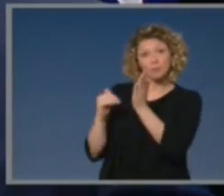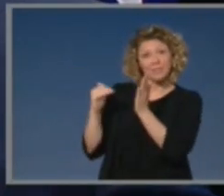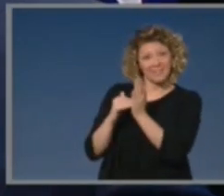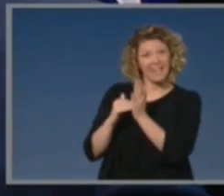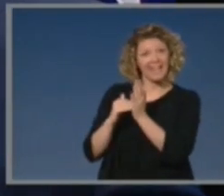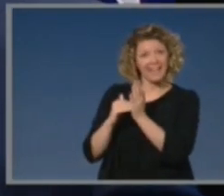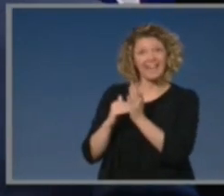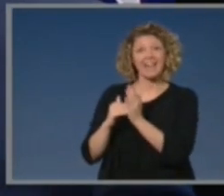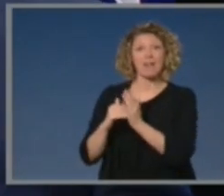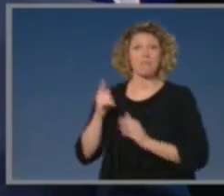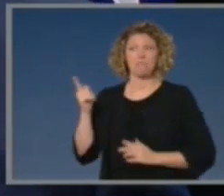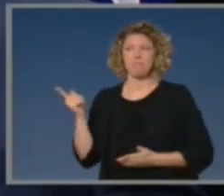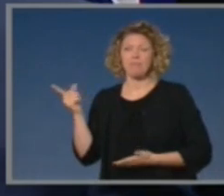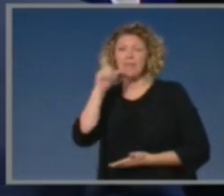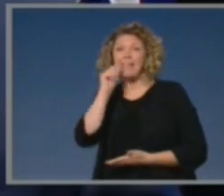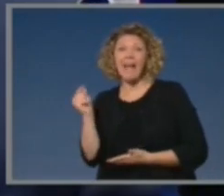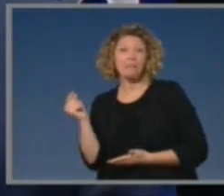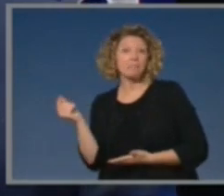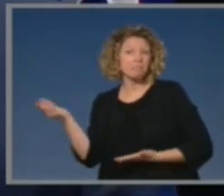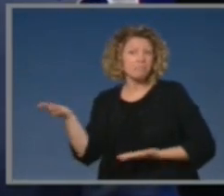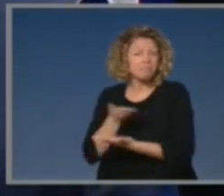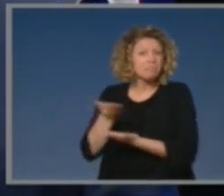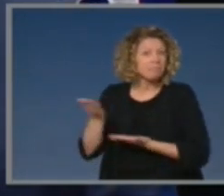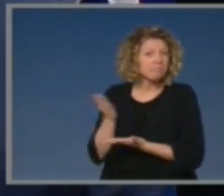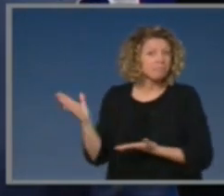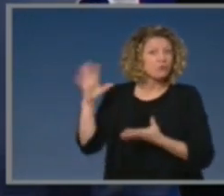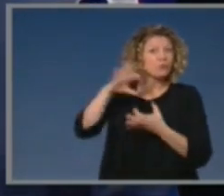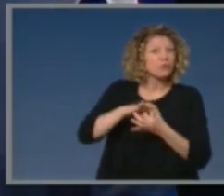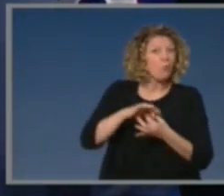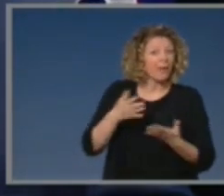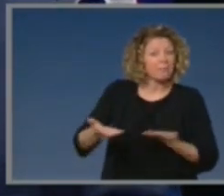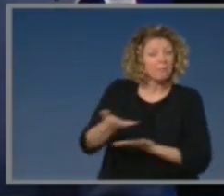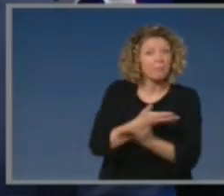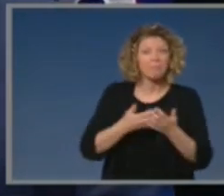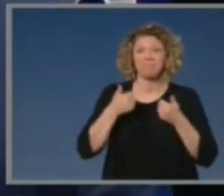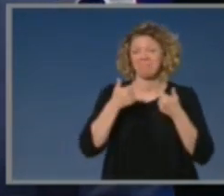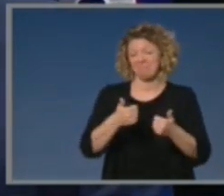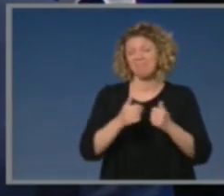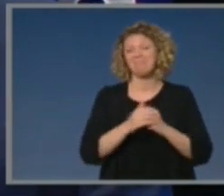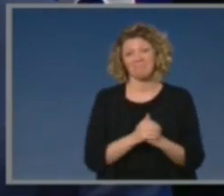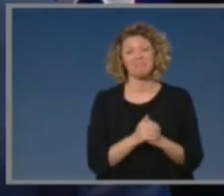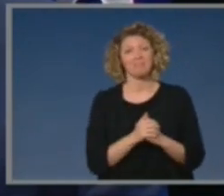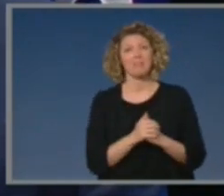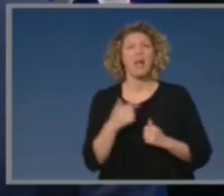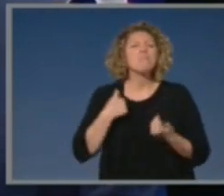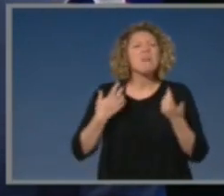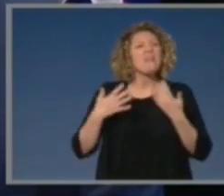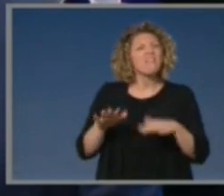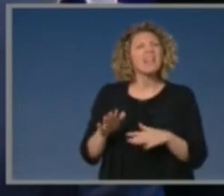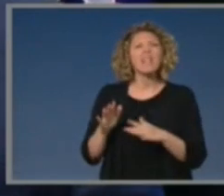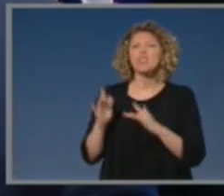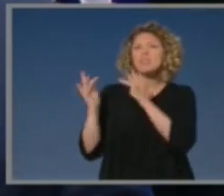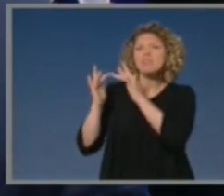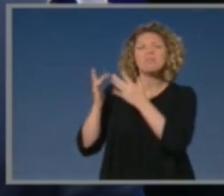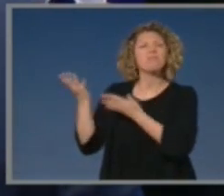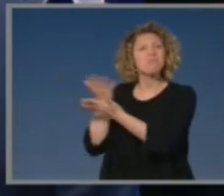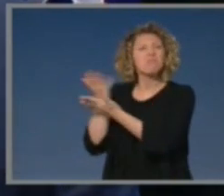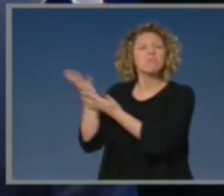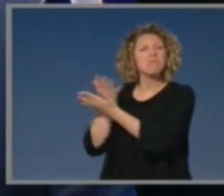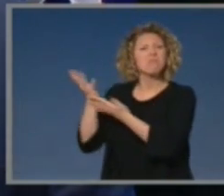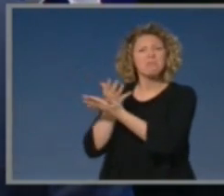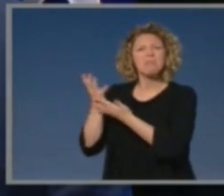territory colleagues. That was the primary purpose of today's discussion. I mean, I've had the benefit of having those discussions with her and many other